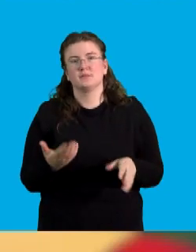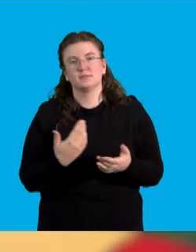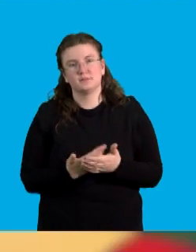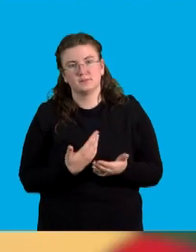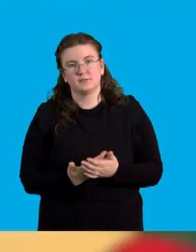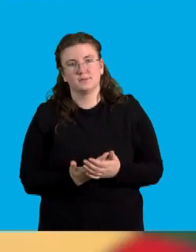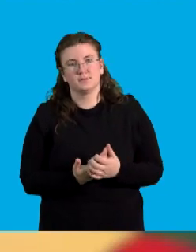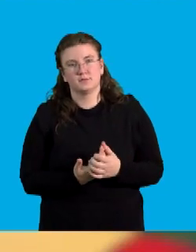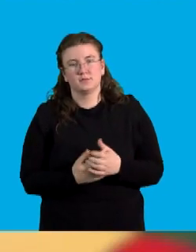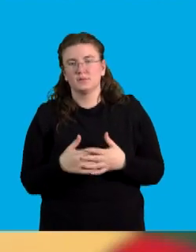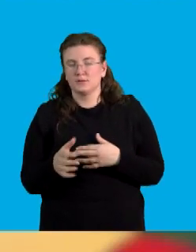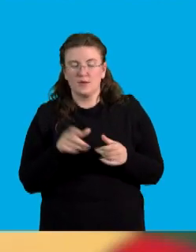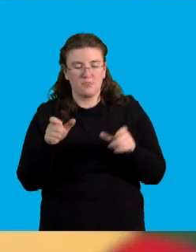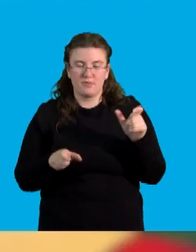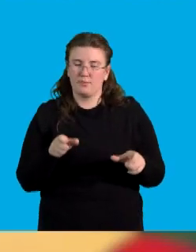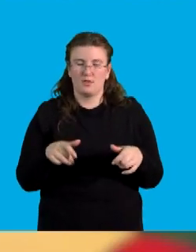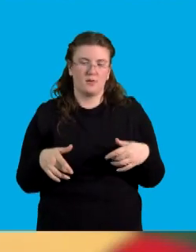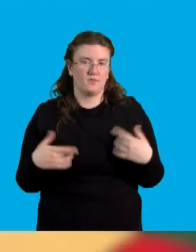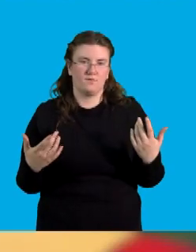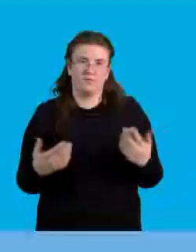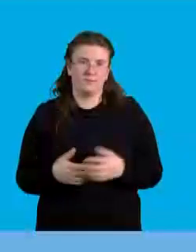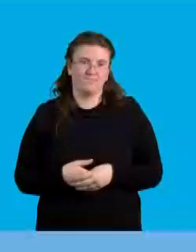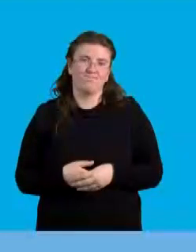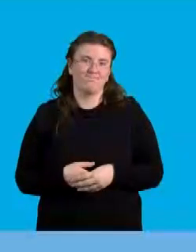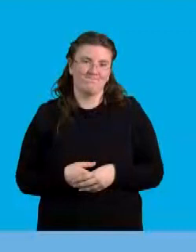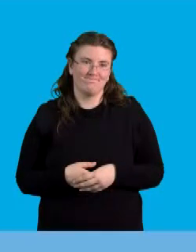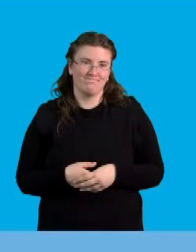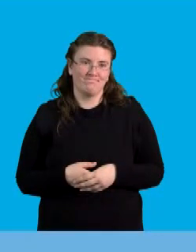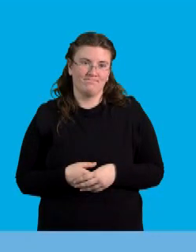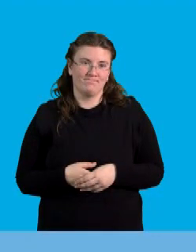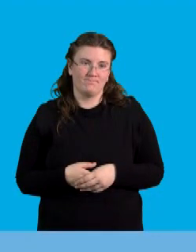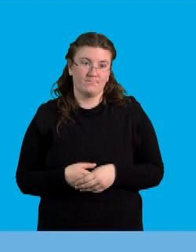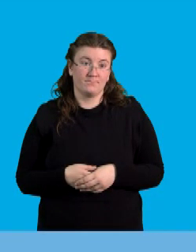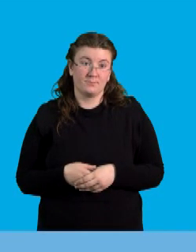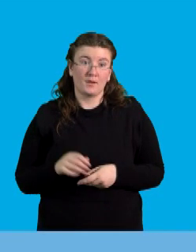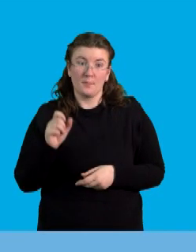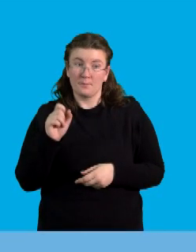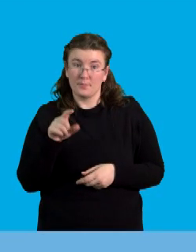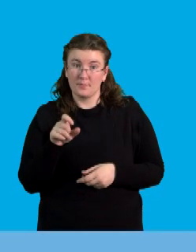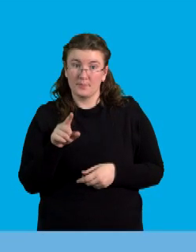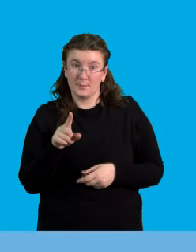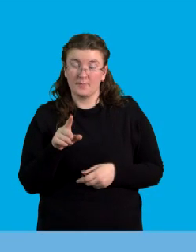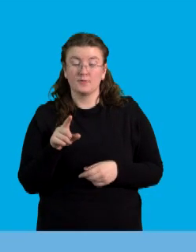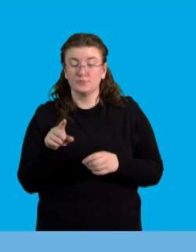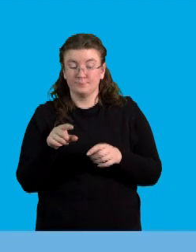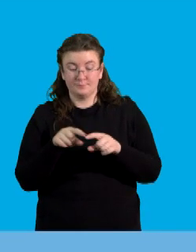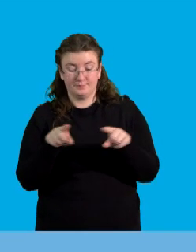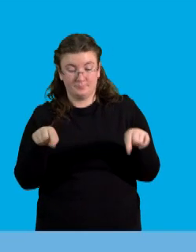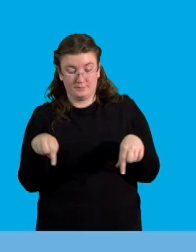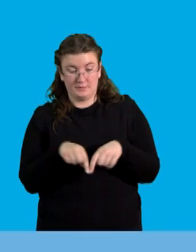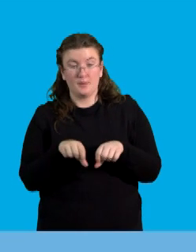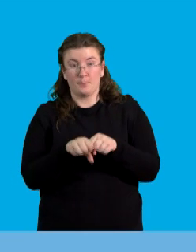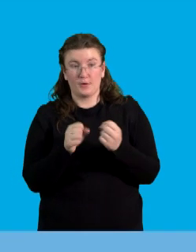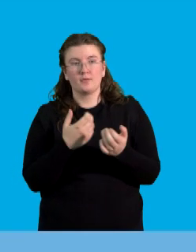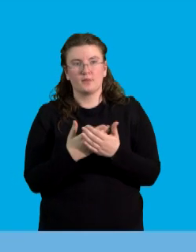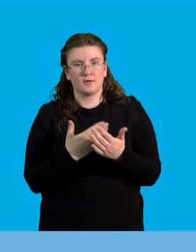human being or even to animals that we're living with. So now, these circuit breakers can prevent fatal electric shocks or